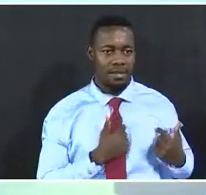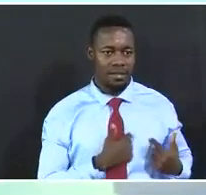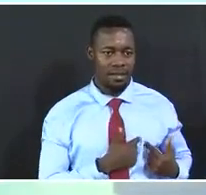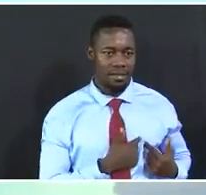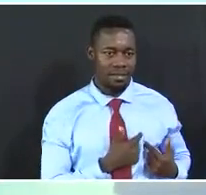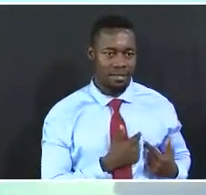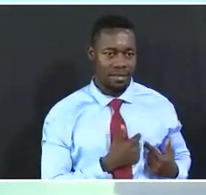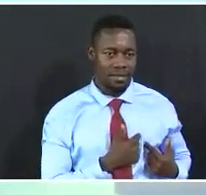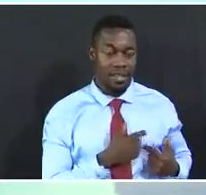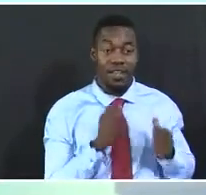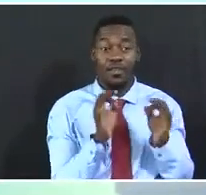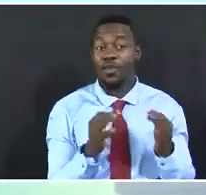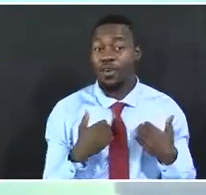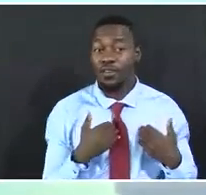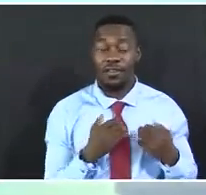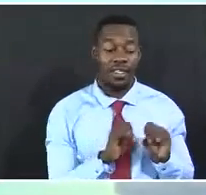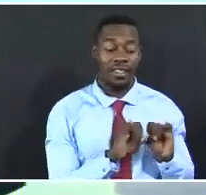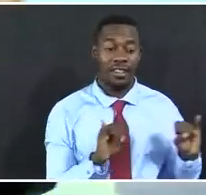will ascend.